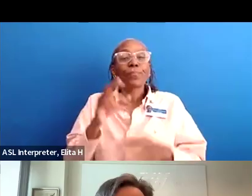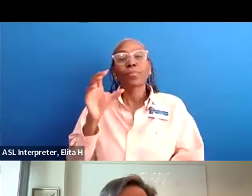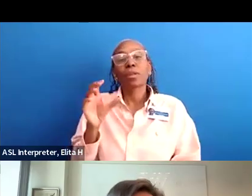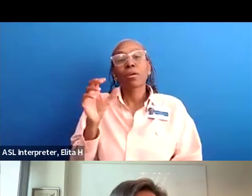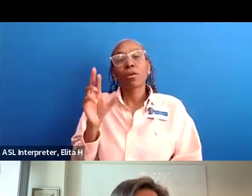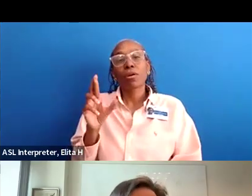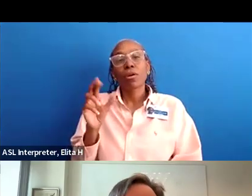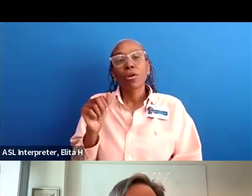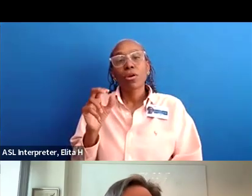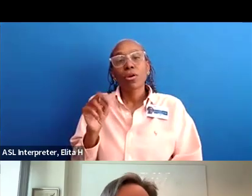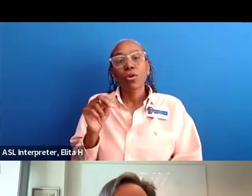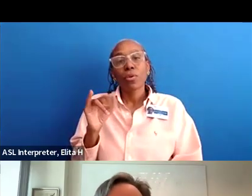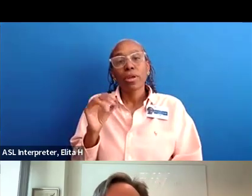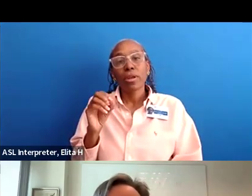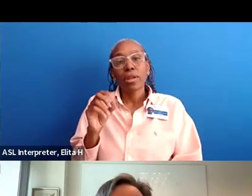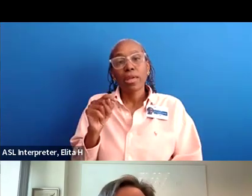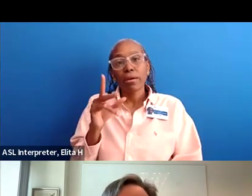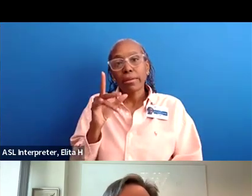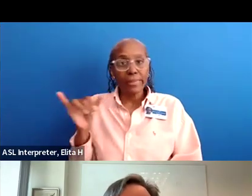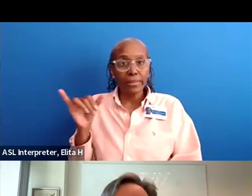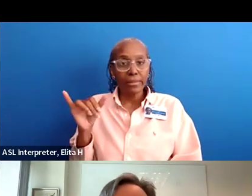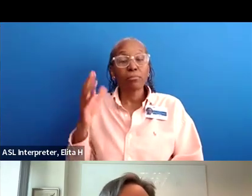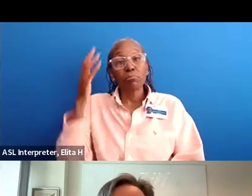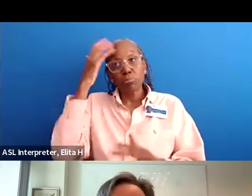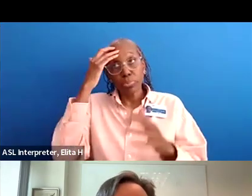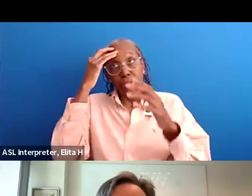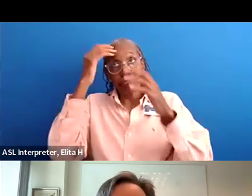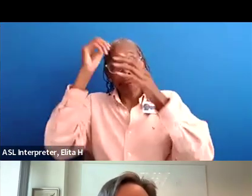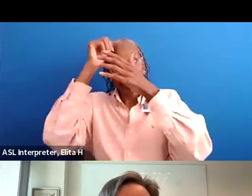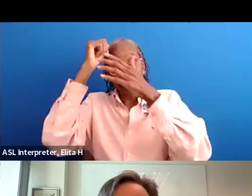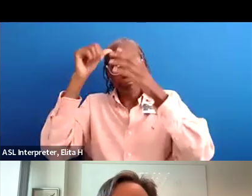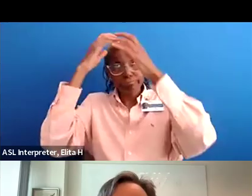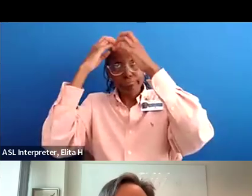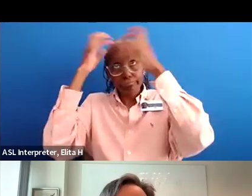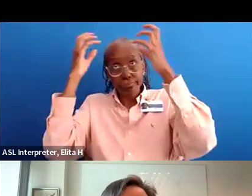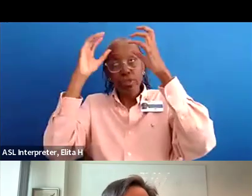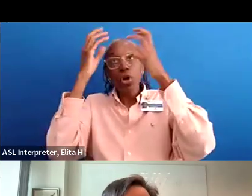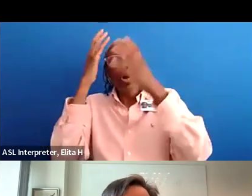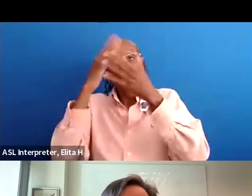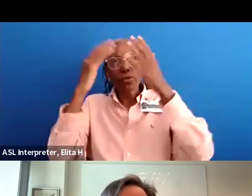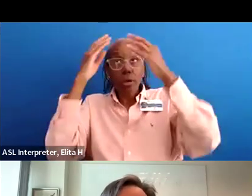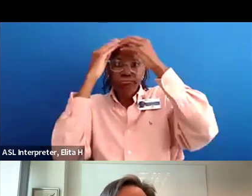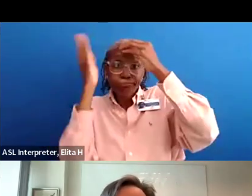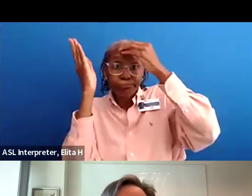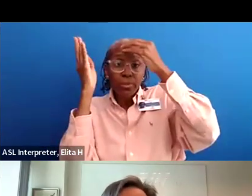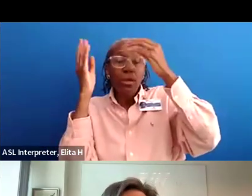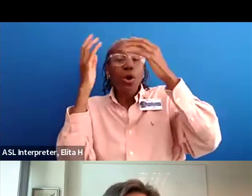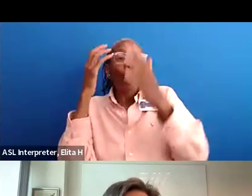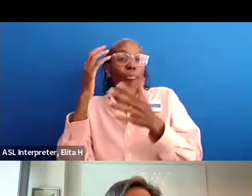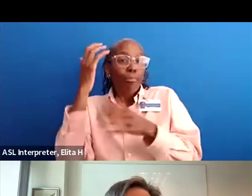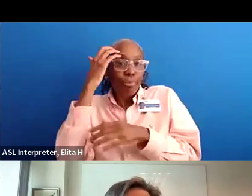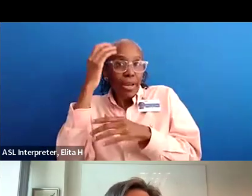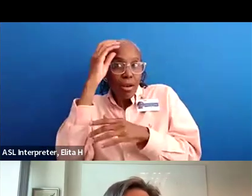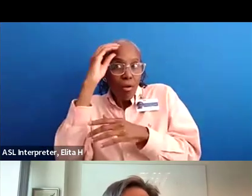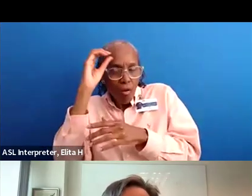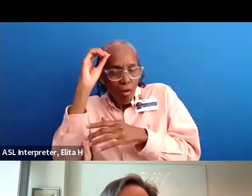which is removing a small piece of skull, exposing the brain, which is done thousands of times a day in neurosurgeries around the world, looking